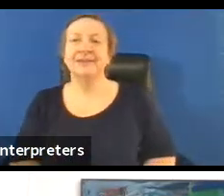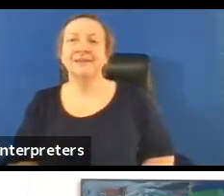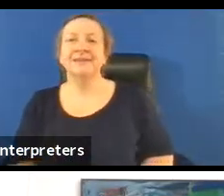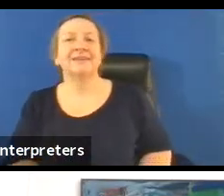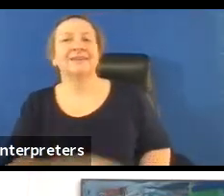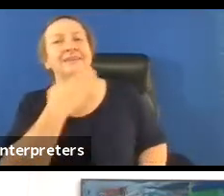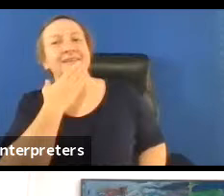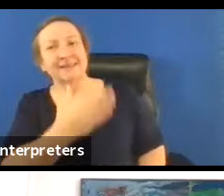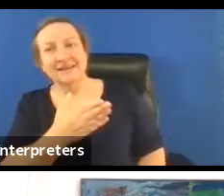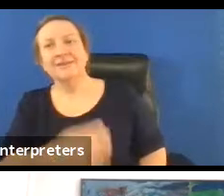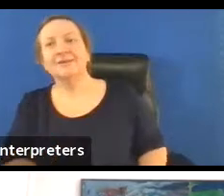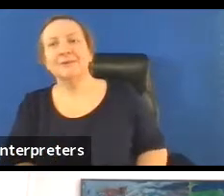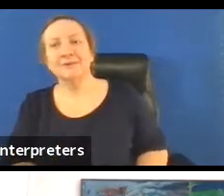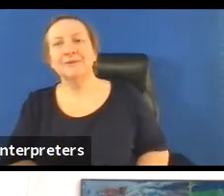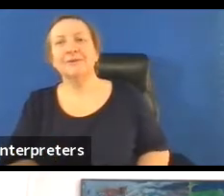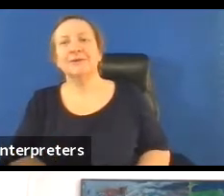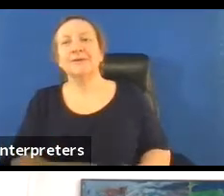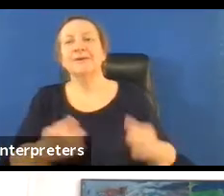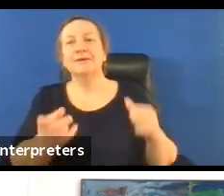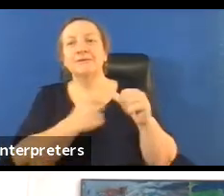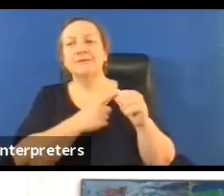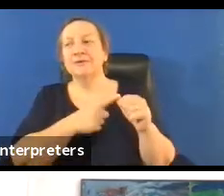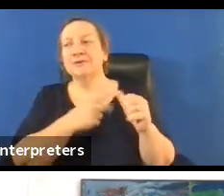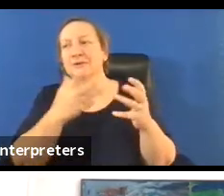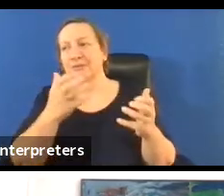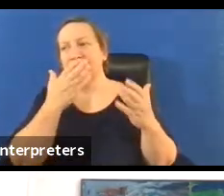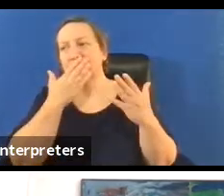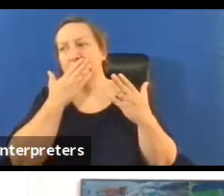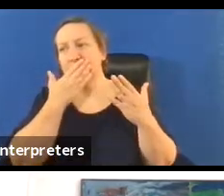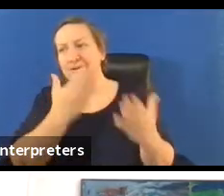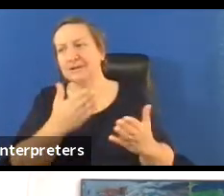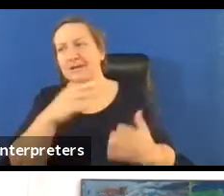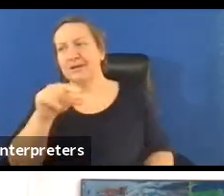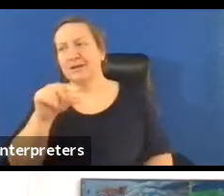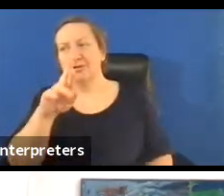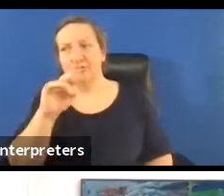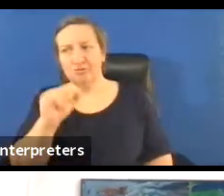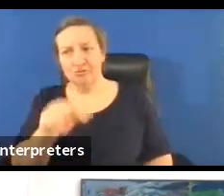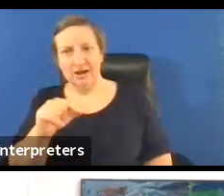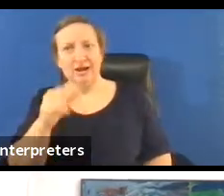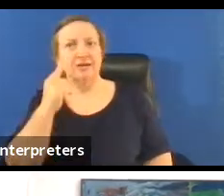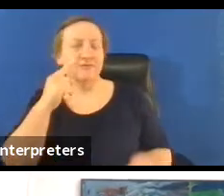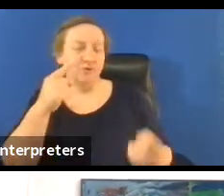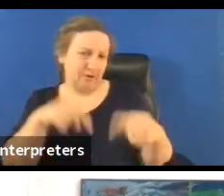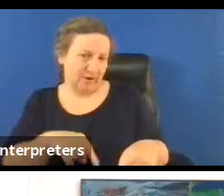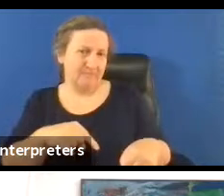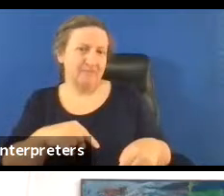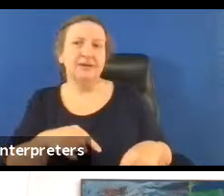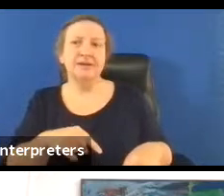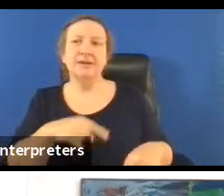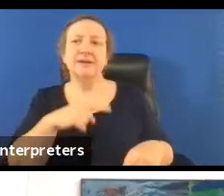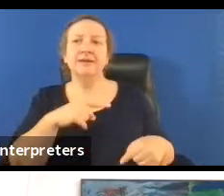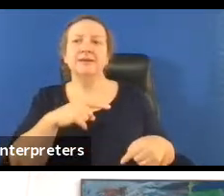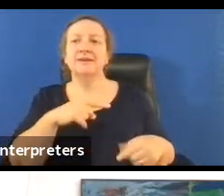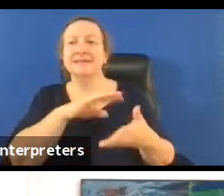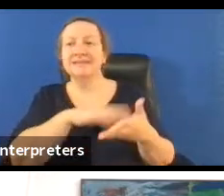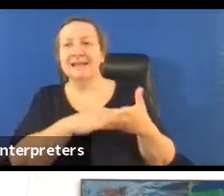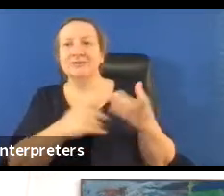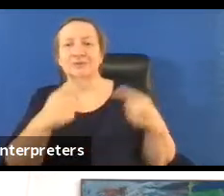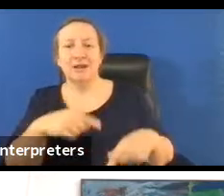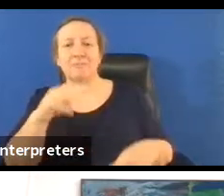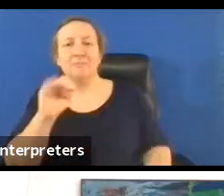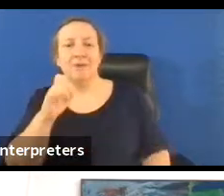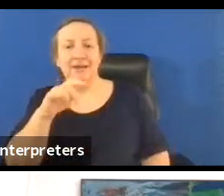Thank you. First of all, I just want to thank Greg for coming. We've got you scheduled to come before the Metro